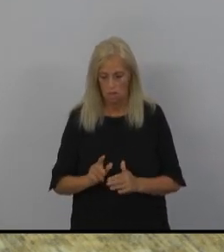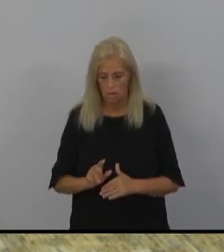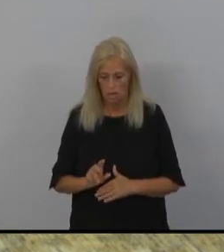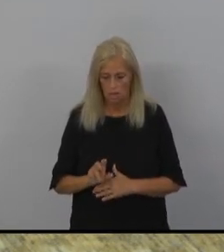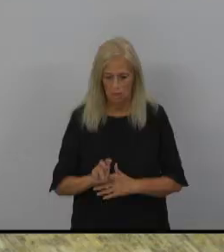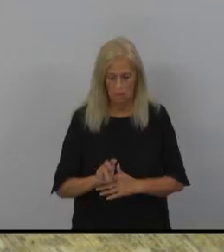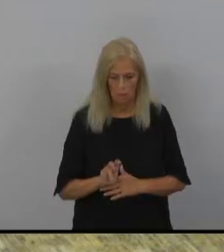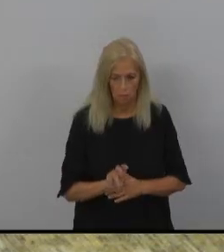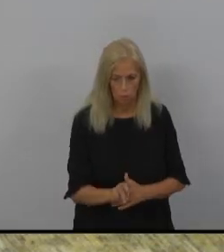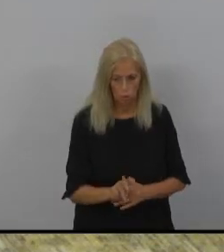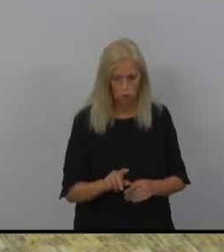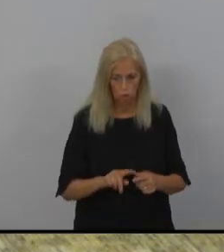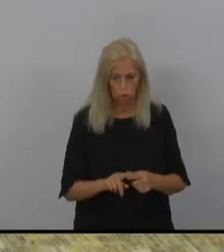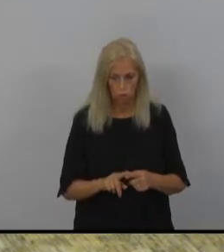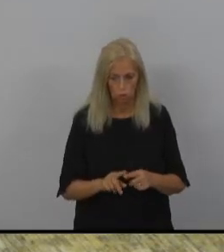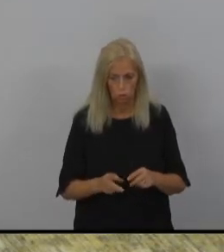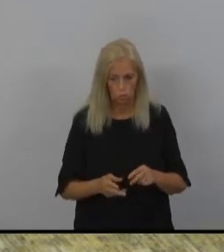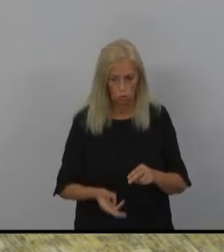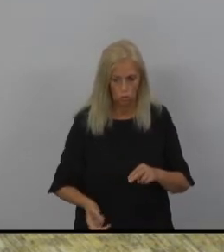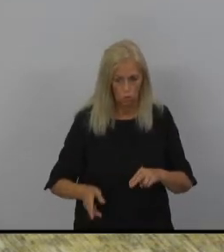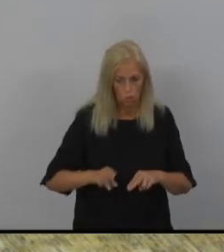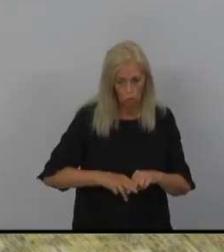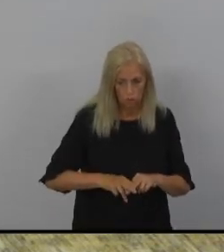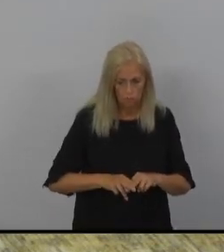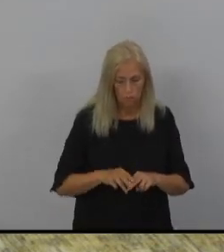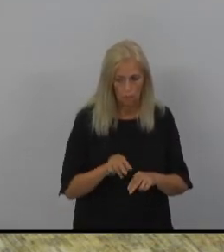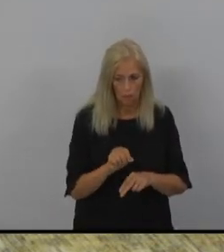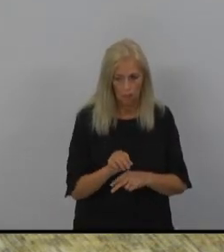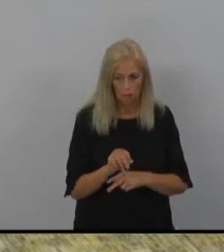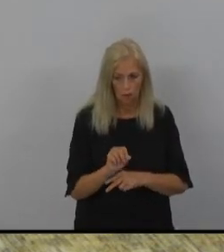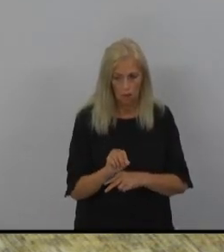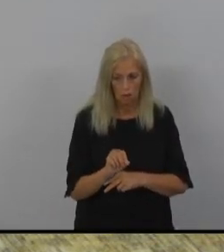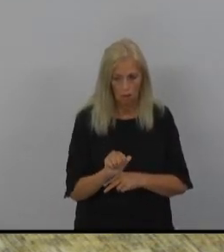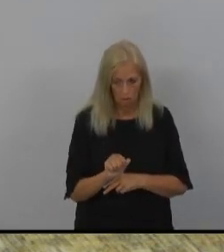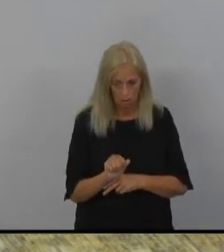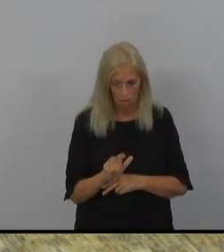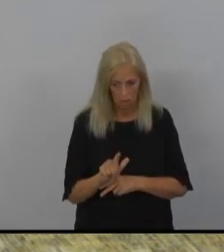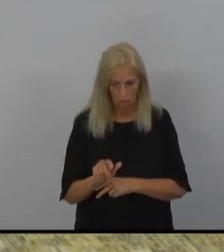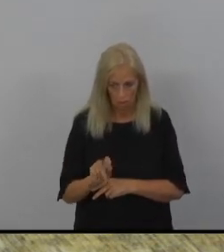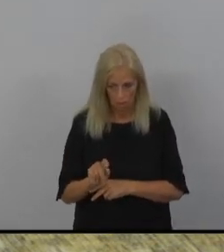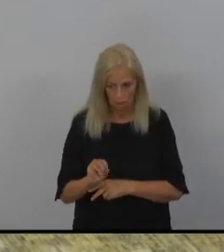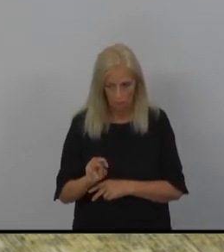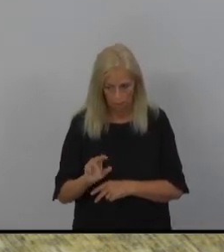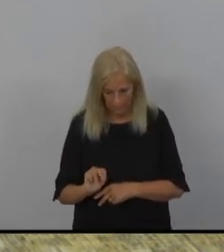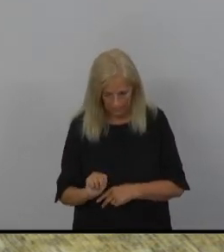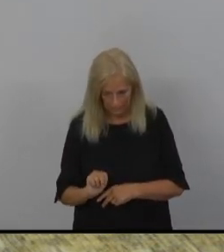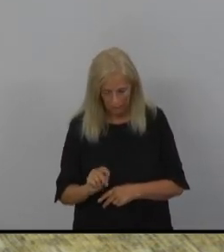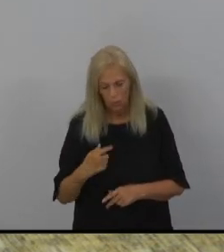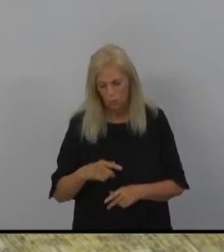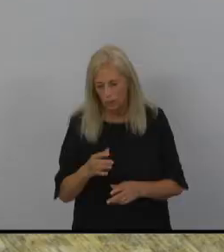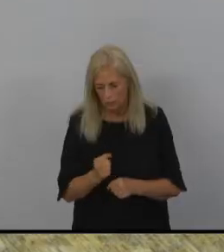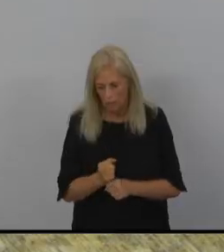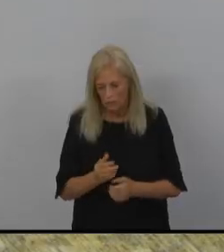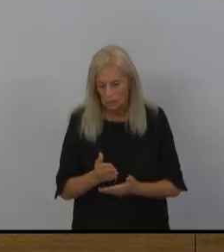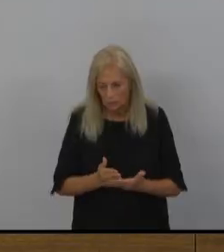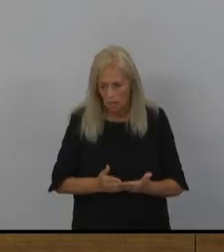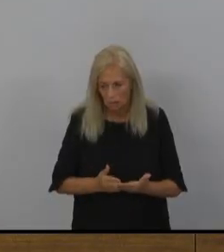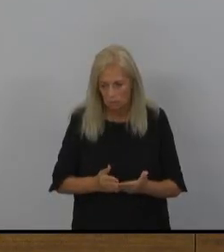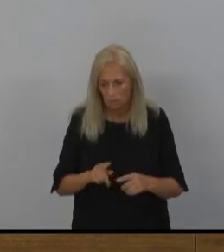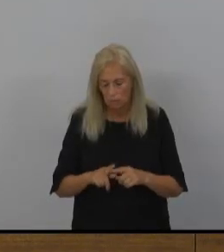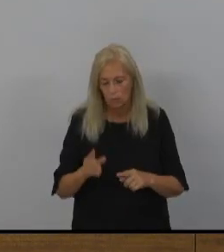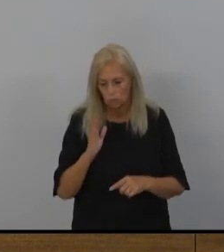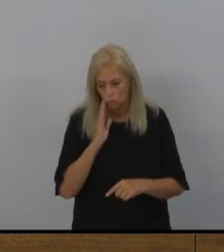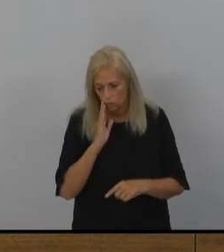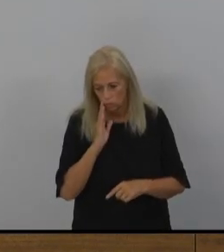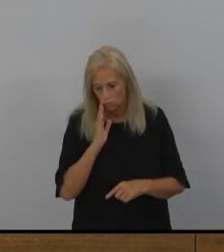toward the increase in the basic allotment. So we still gained some money on that for sure, but we would have